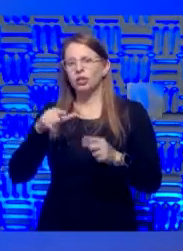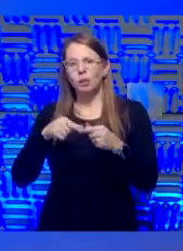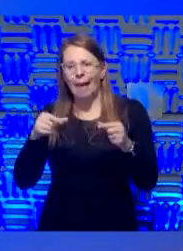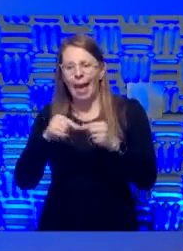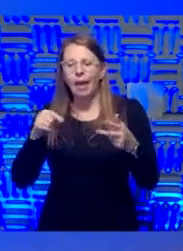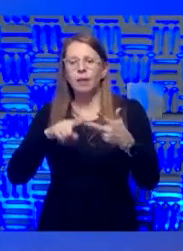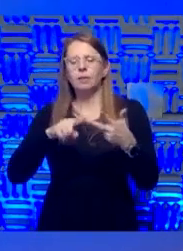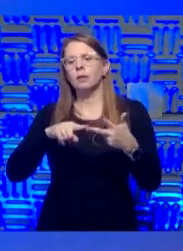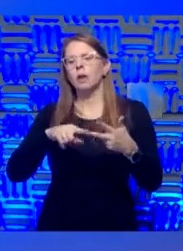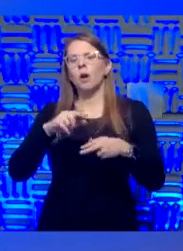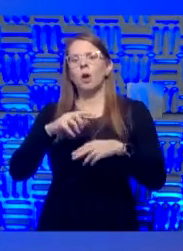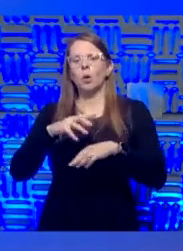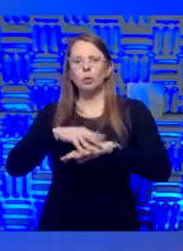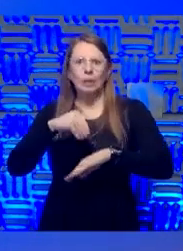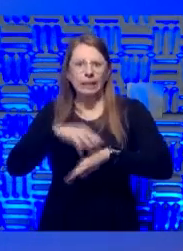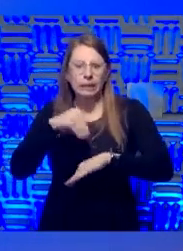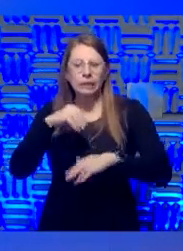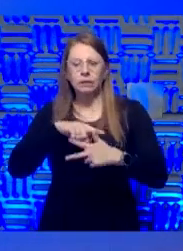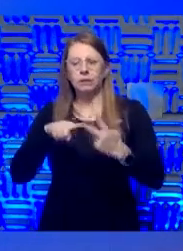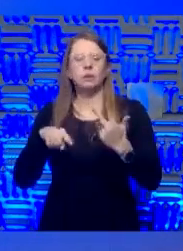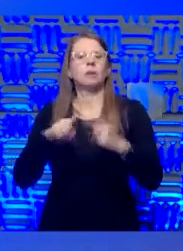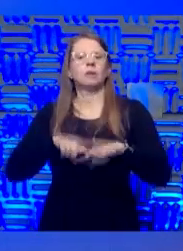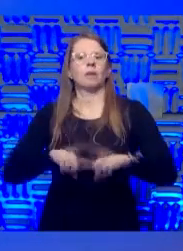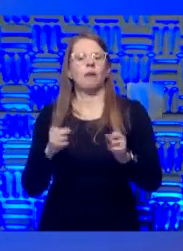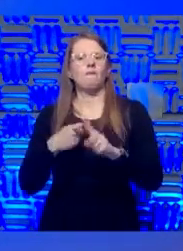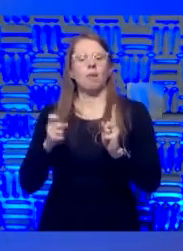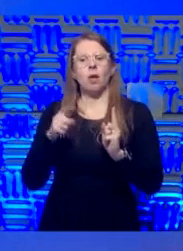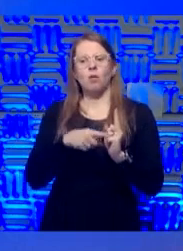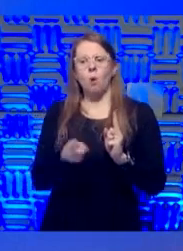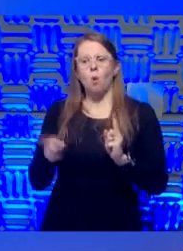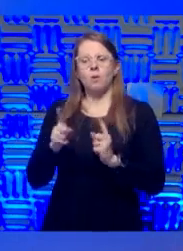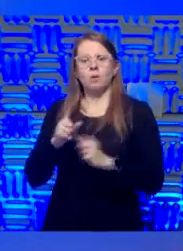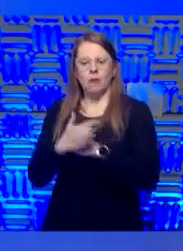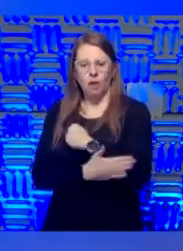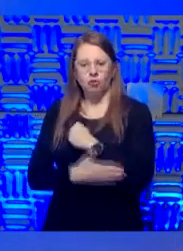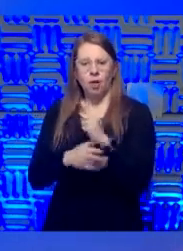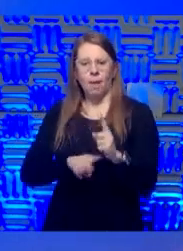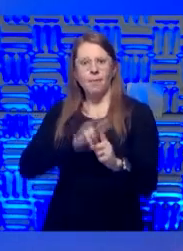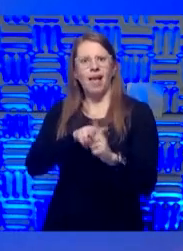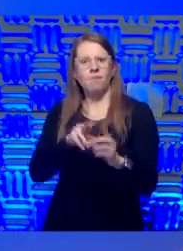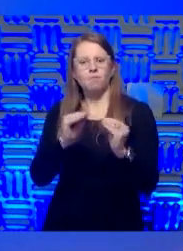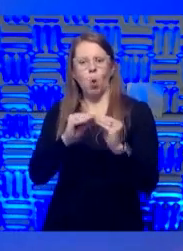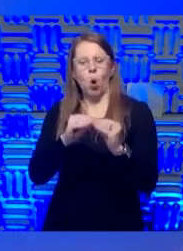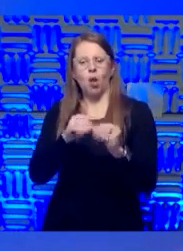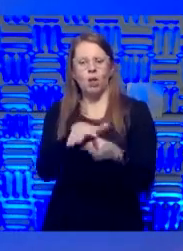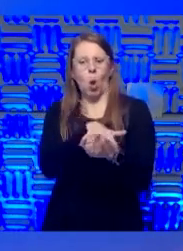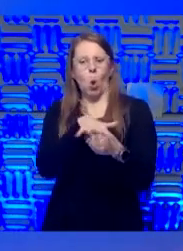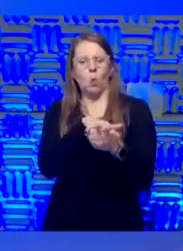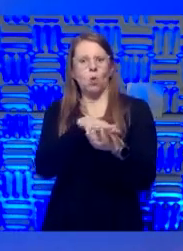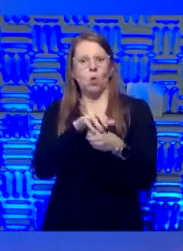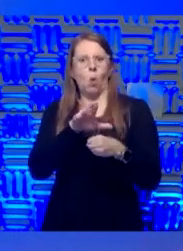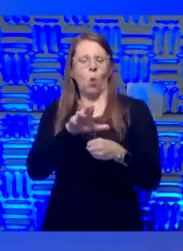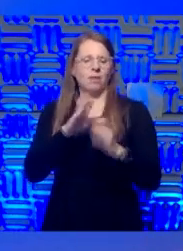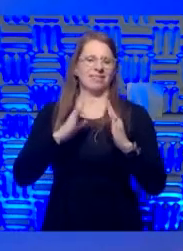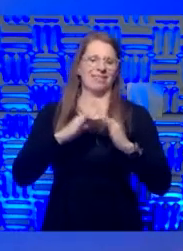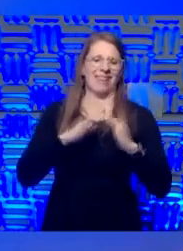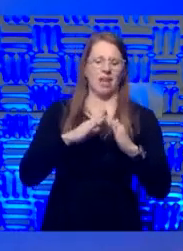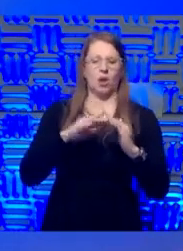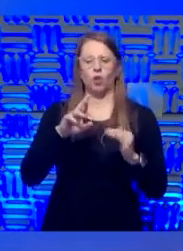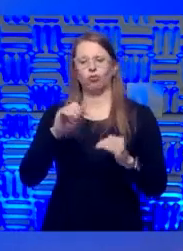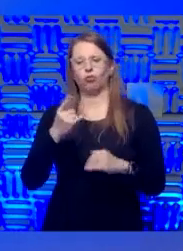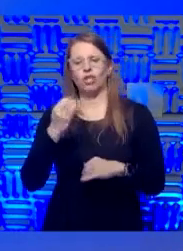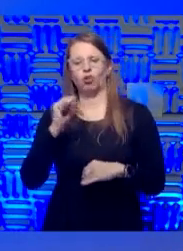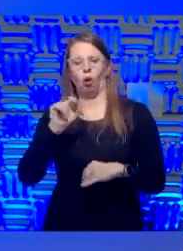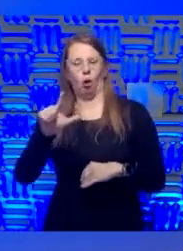but try and take the best practices from those countries, maybe apply them on the more local level, the regional or city level, and just